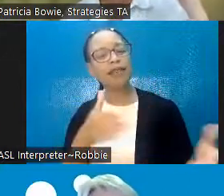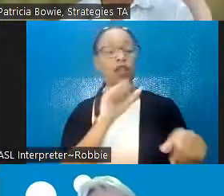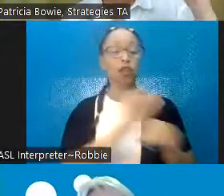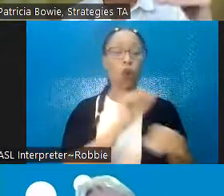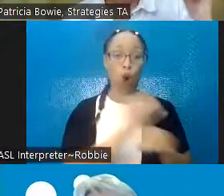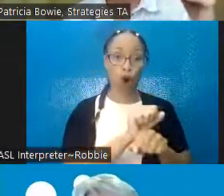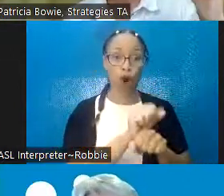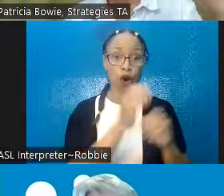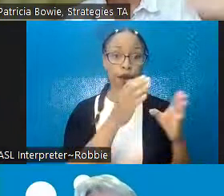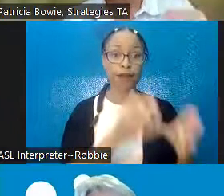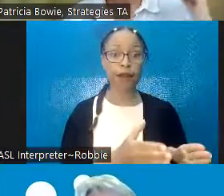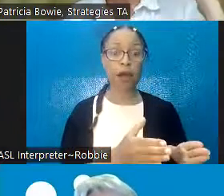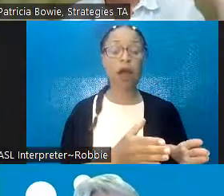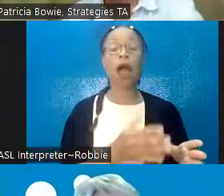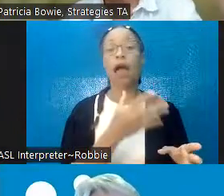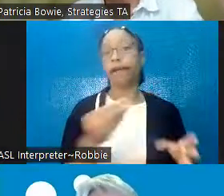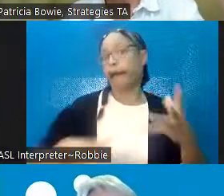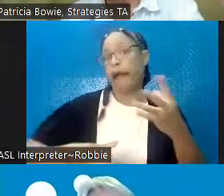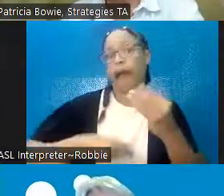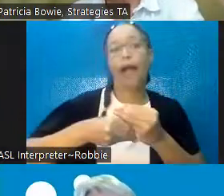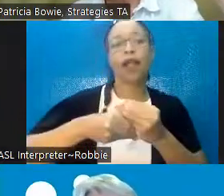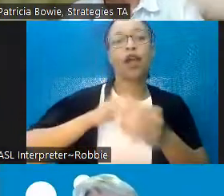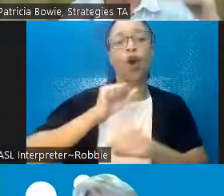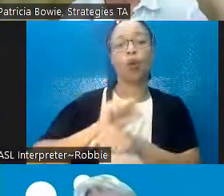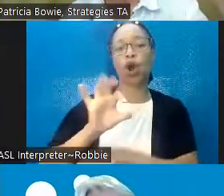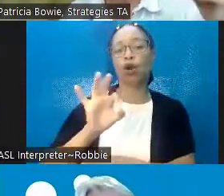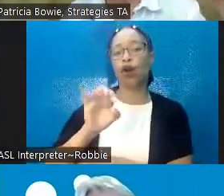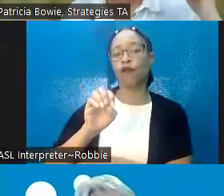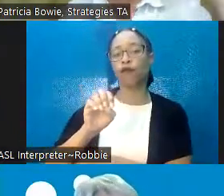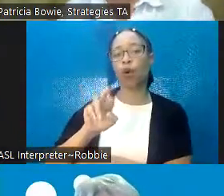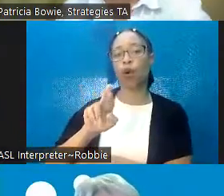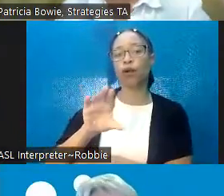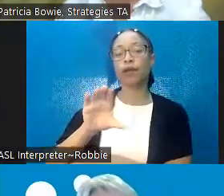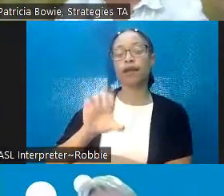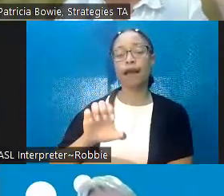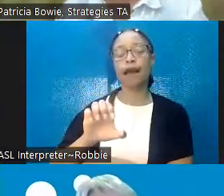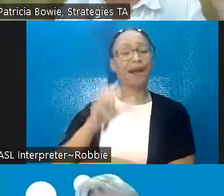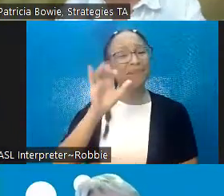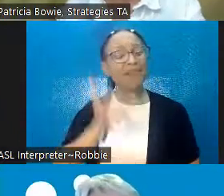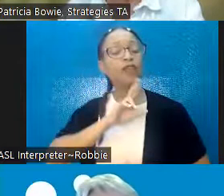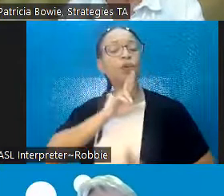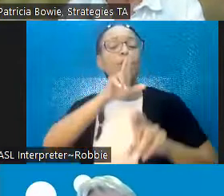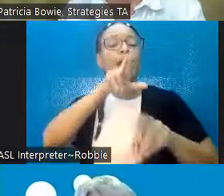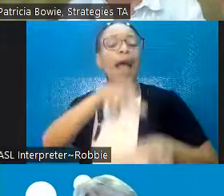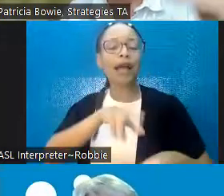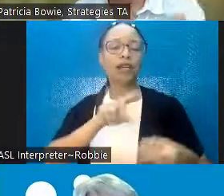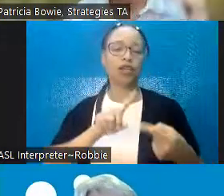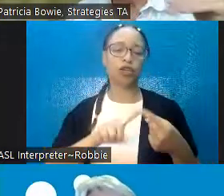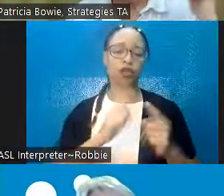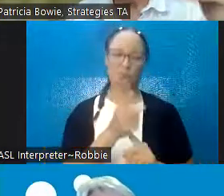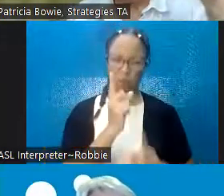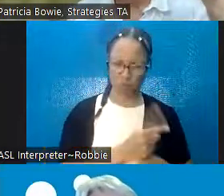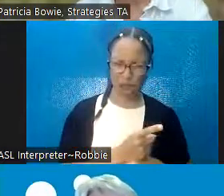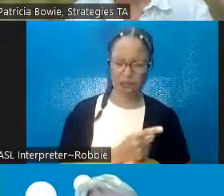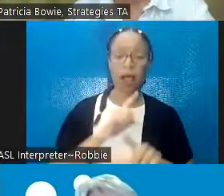right? In many ways, adding a workforce, right? And just feeling that is reacting to the moment, right? But